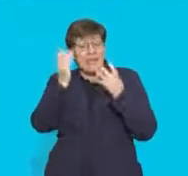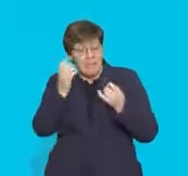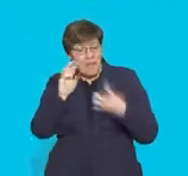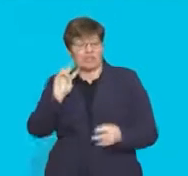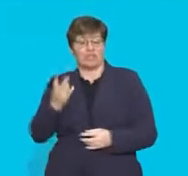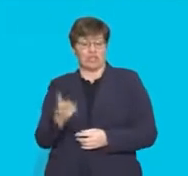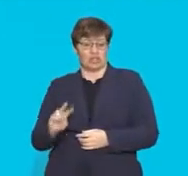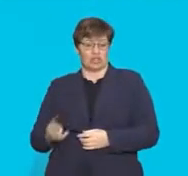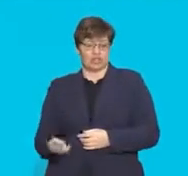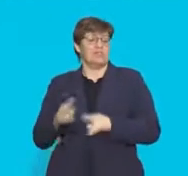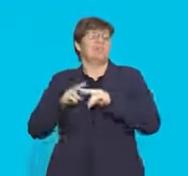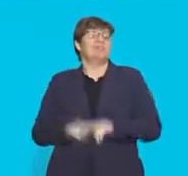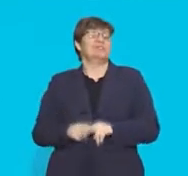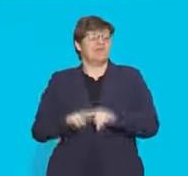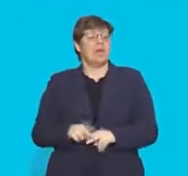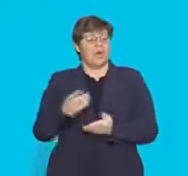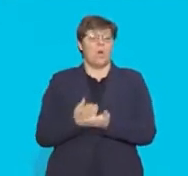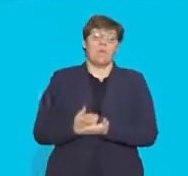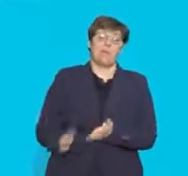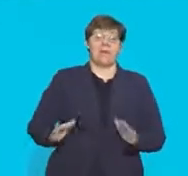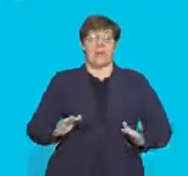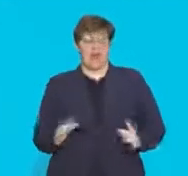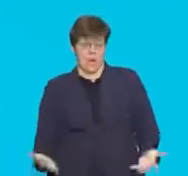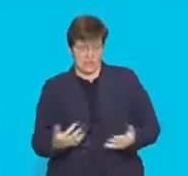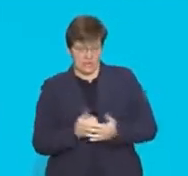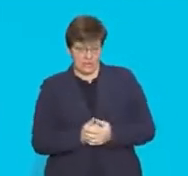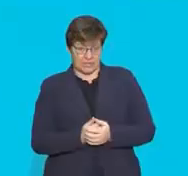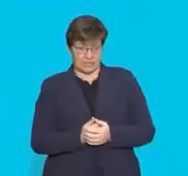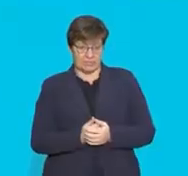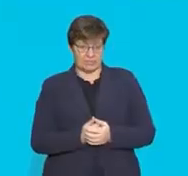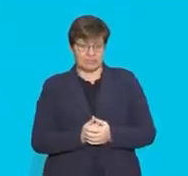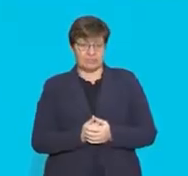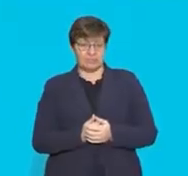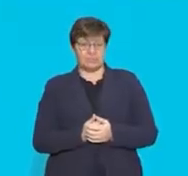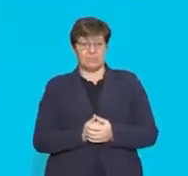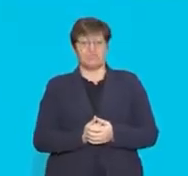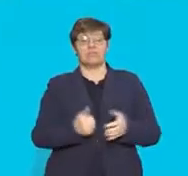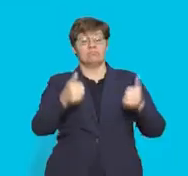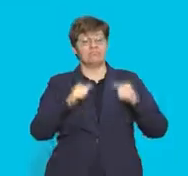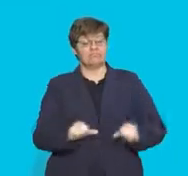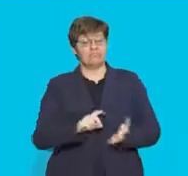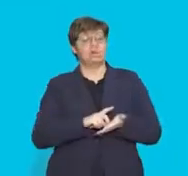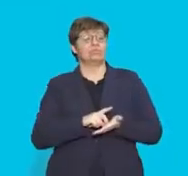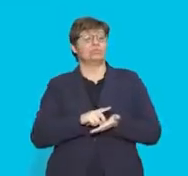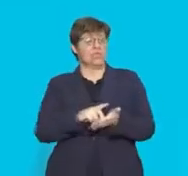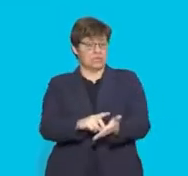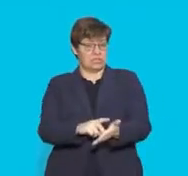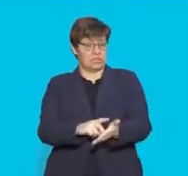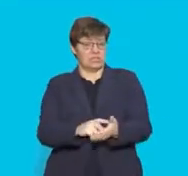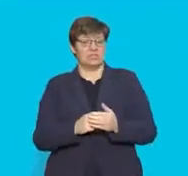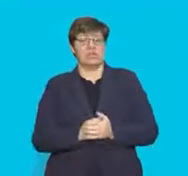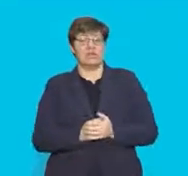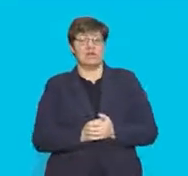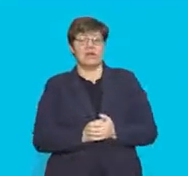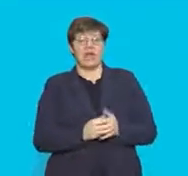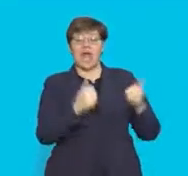change depending on how you disposed of the asset. Then we looked at donations, a debit